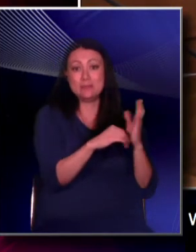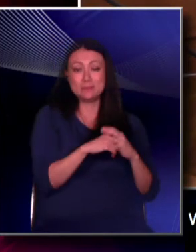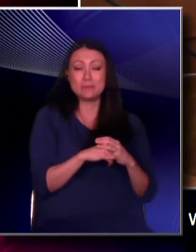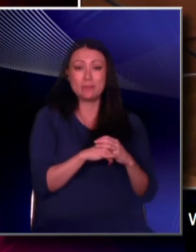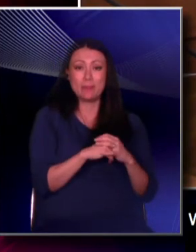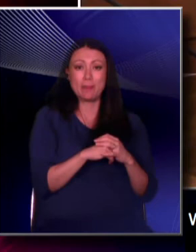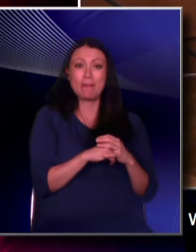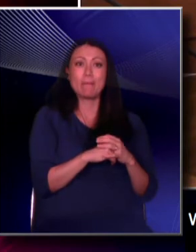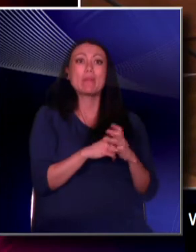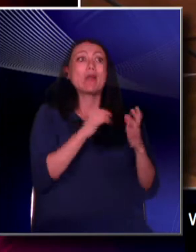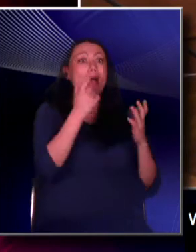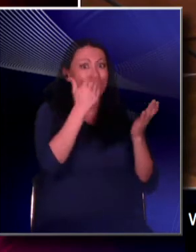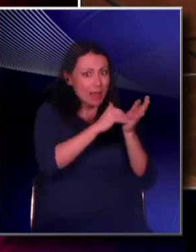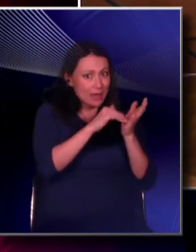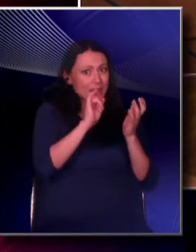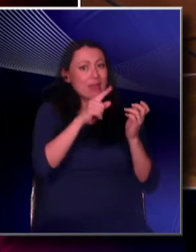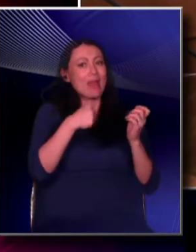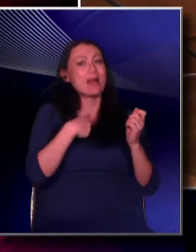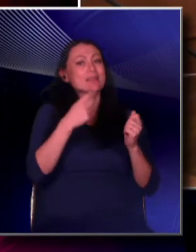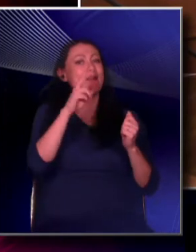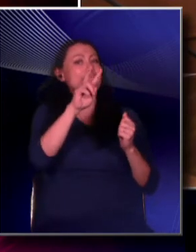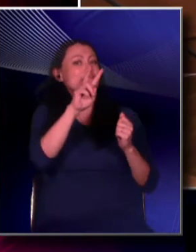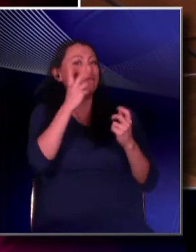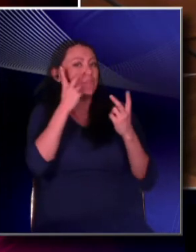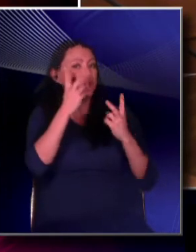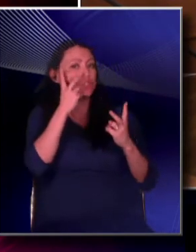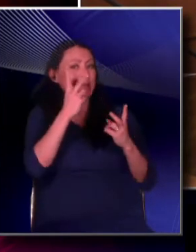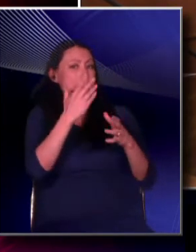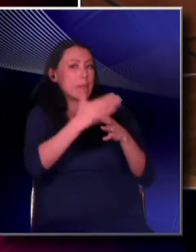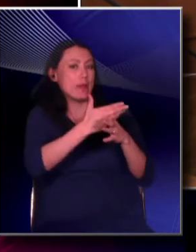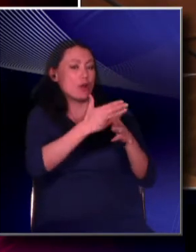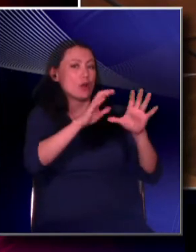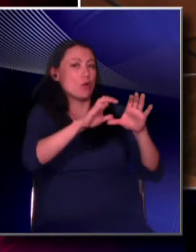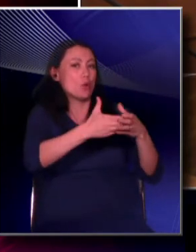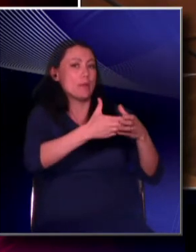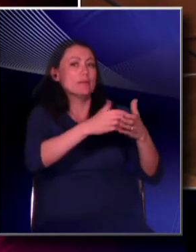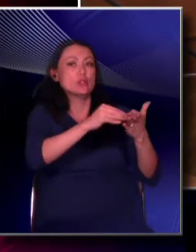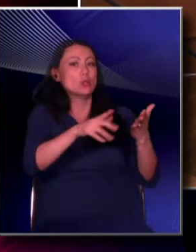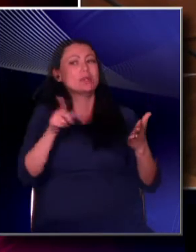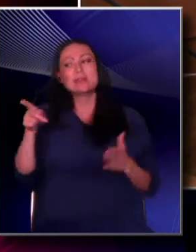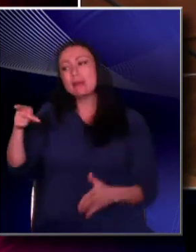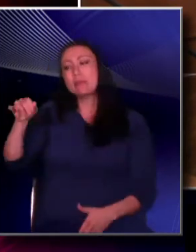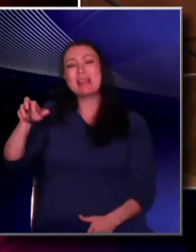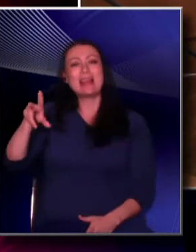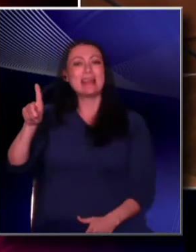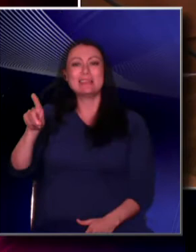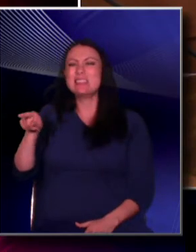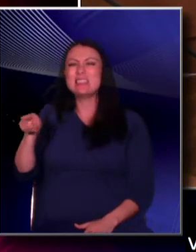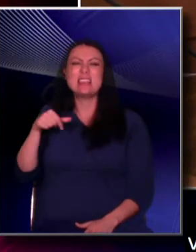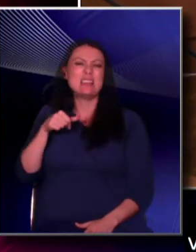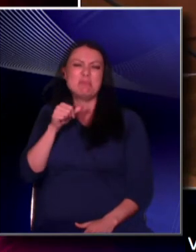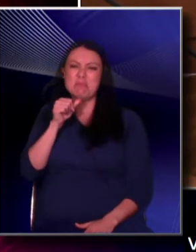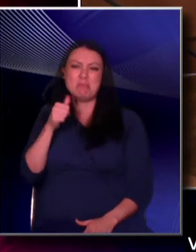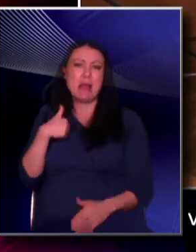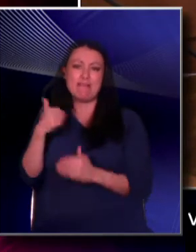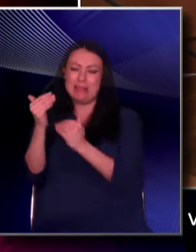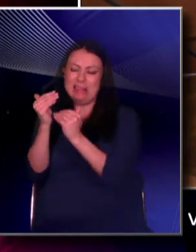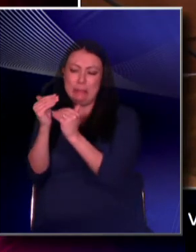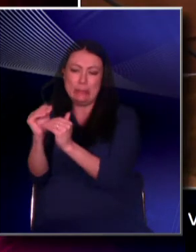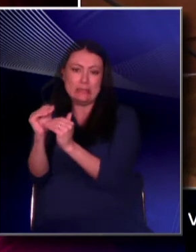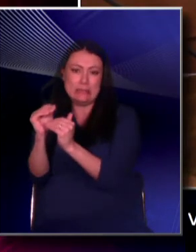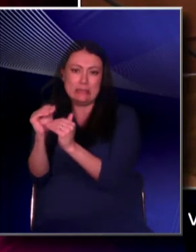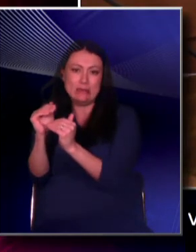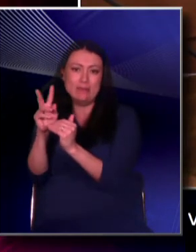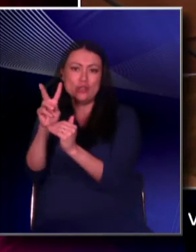that has a visually impaired population where PTSD has very limited kids with a visual impairment.